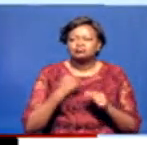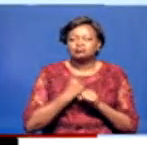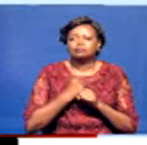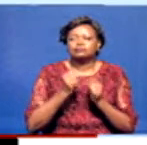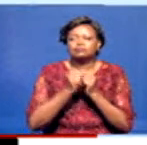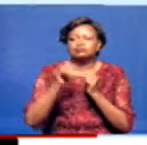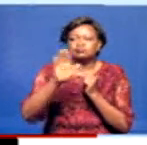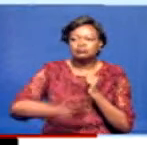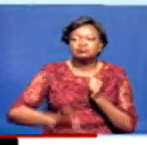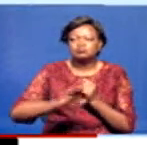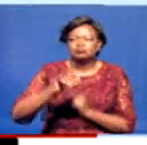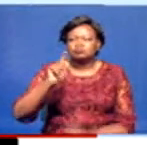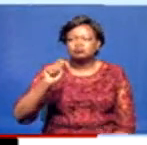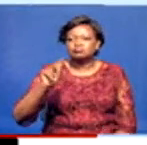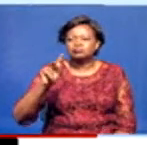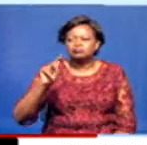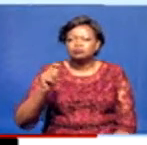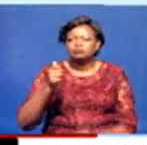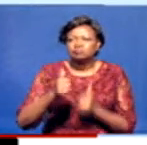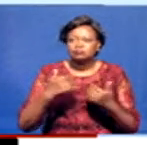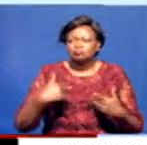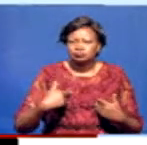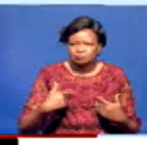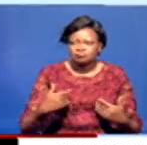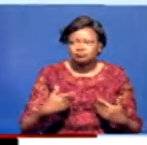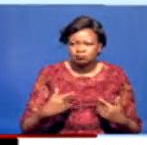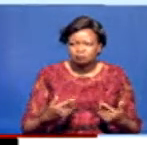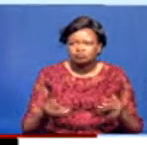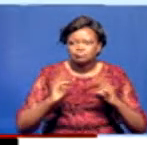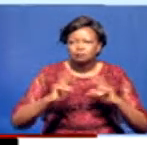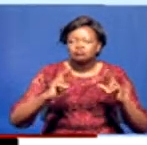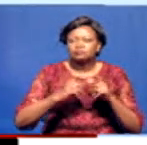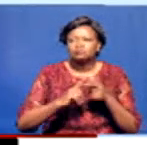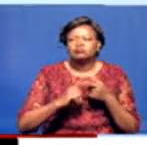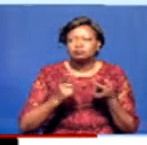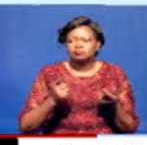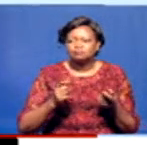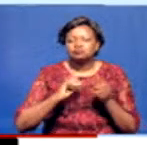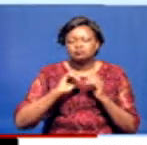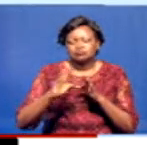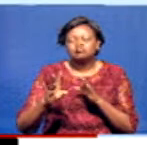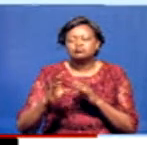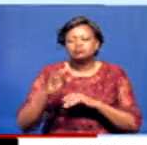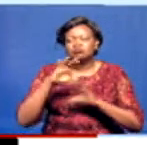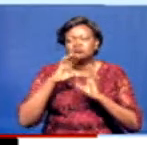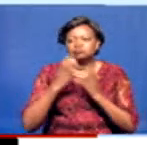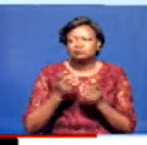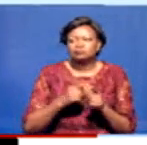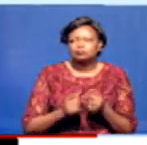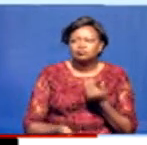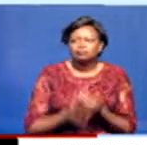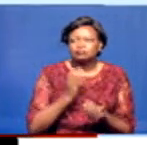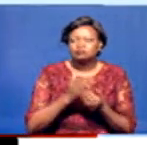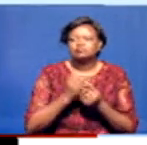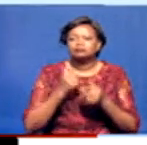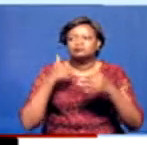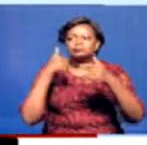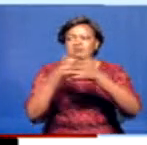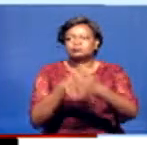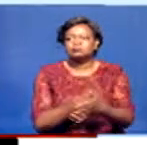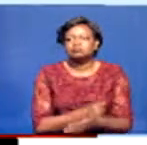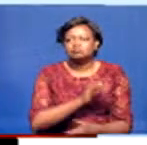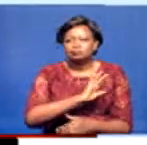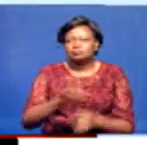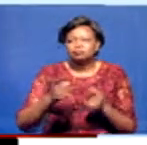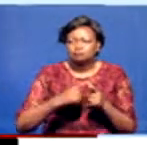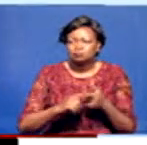TVETs, which we have already onboarded, and we will put them in class. We'll take care of a scholarship. On top of